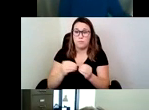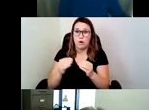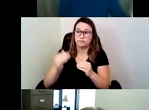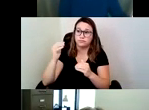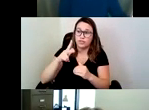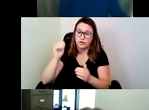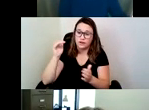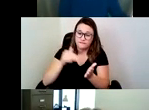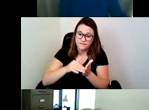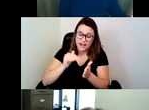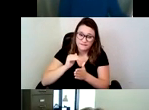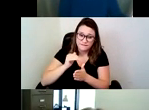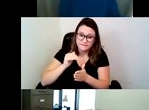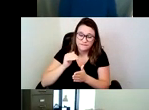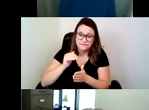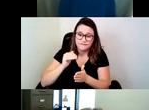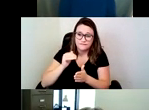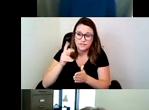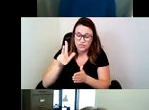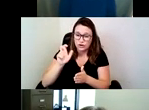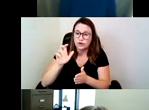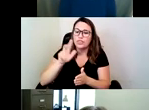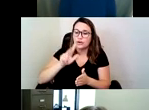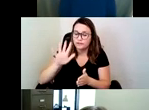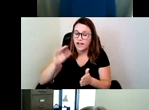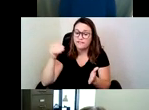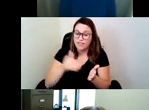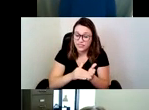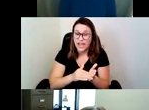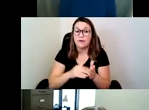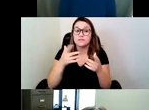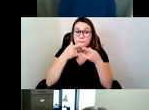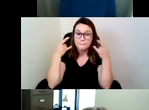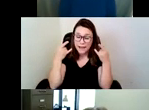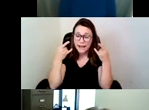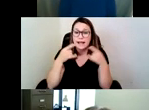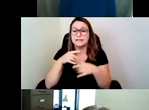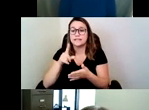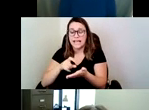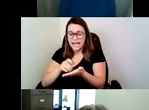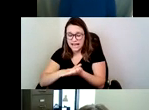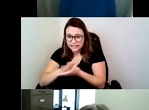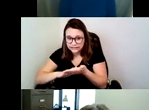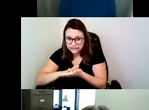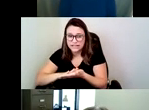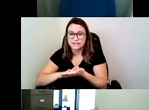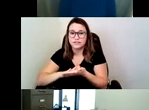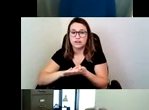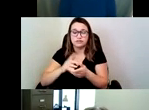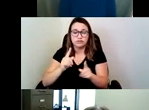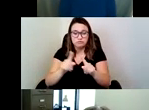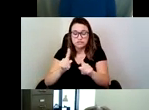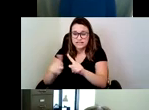35,000 masks and cases of hand sanitizer to assisted living facilities,